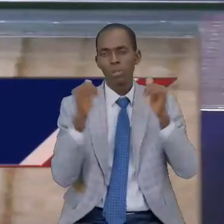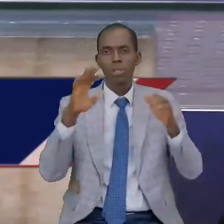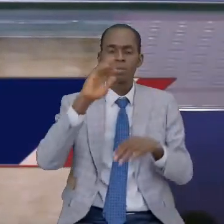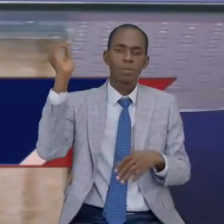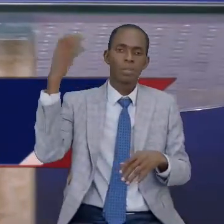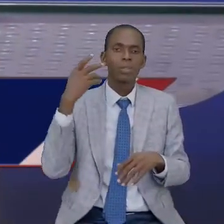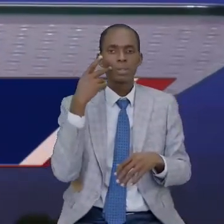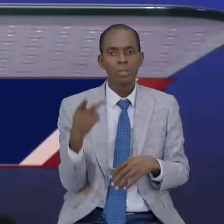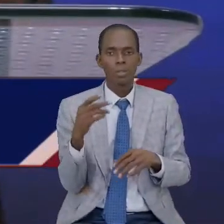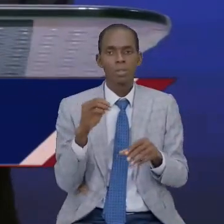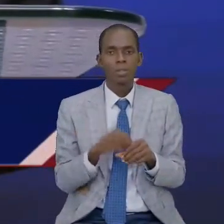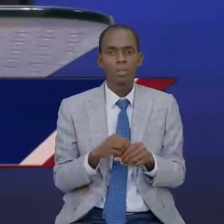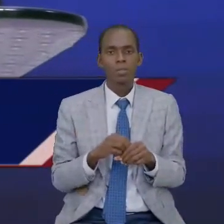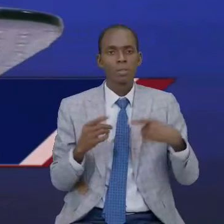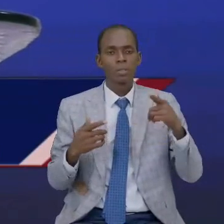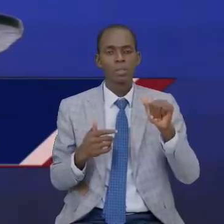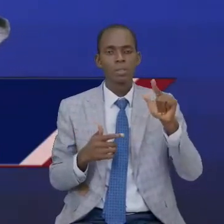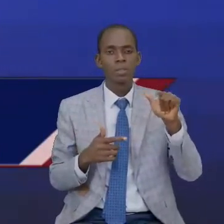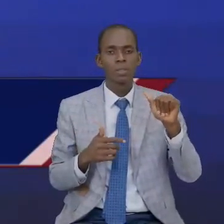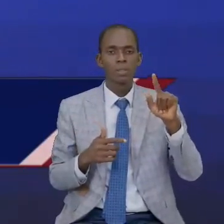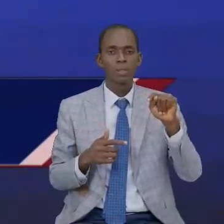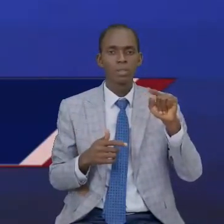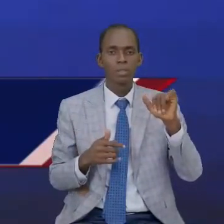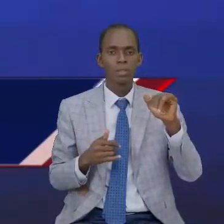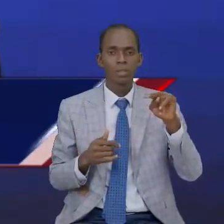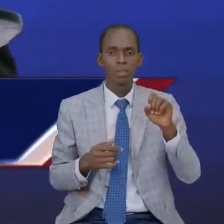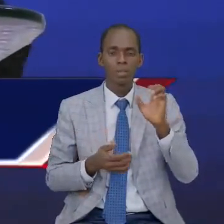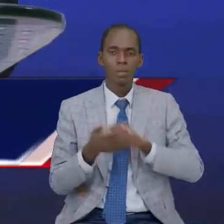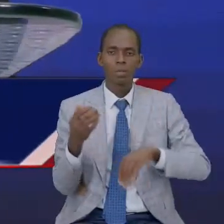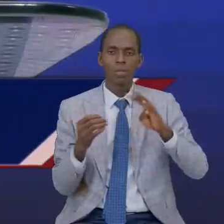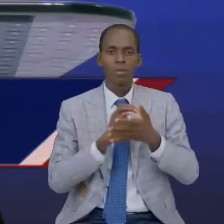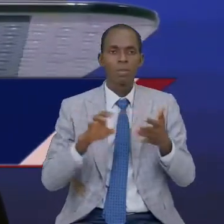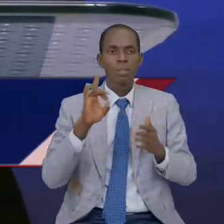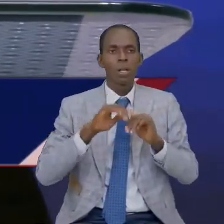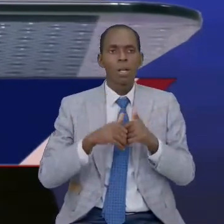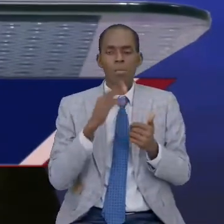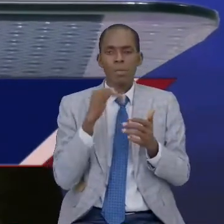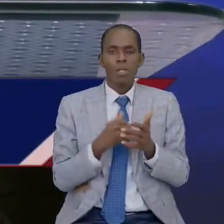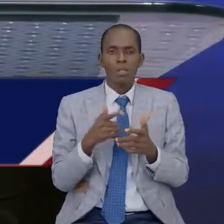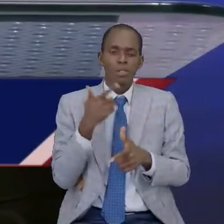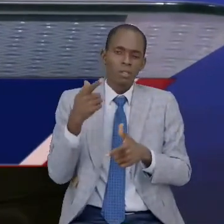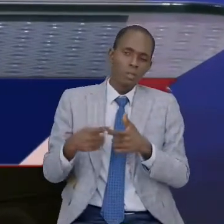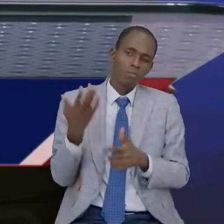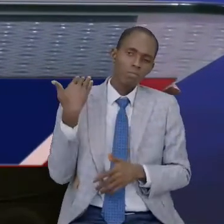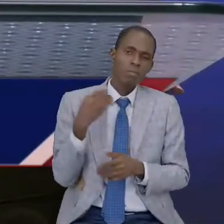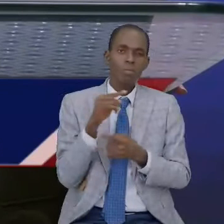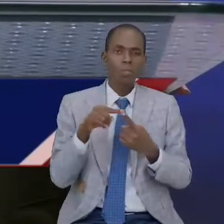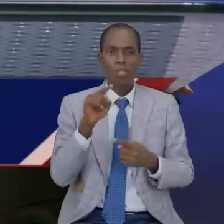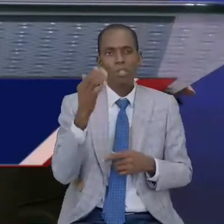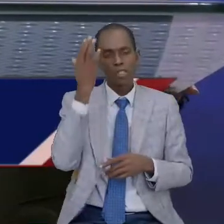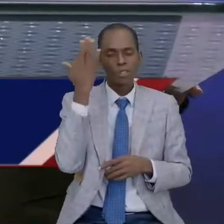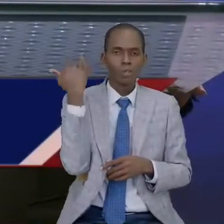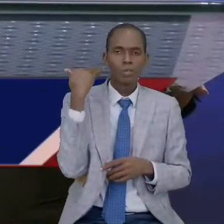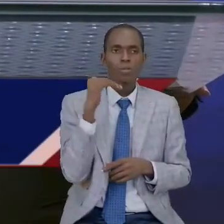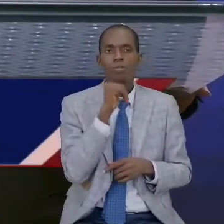us in Galatians chapter 4 verse 8, howbeit then, when you knew God, you knew God, you